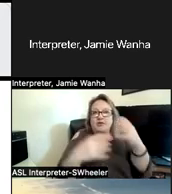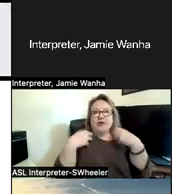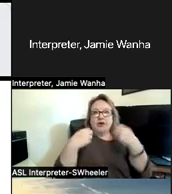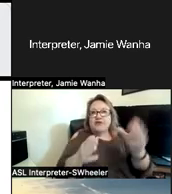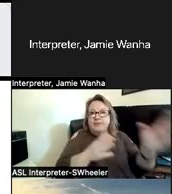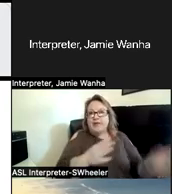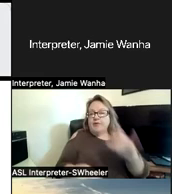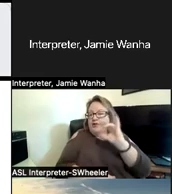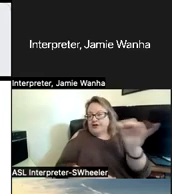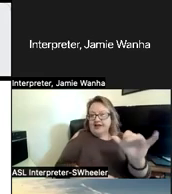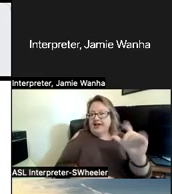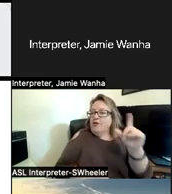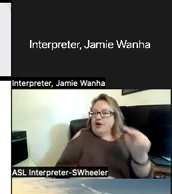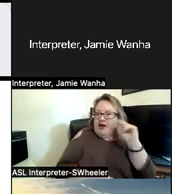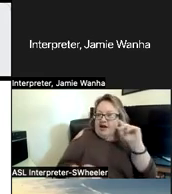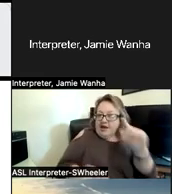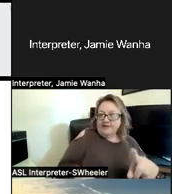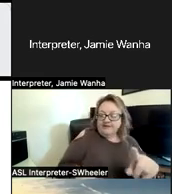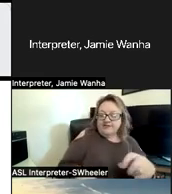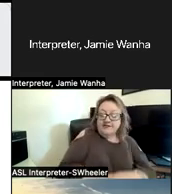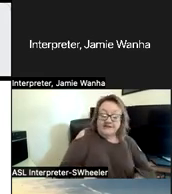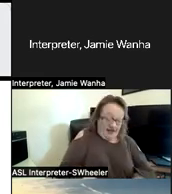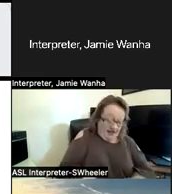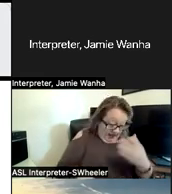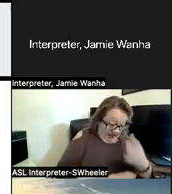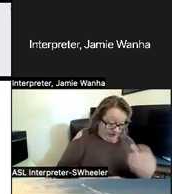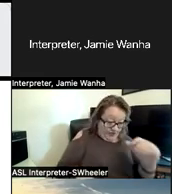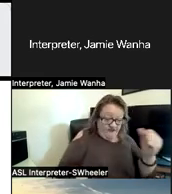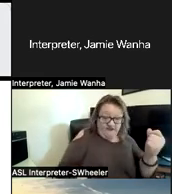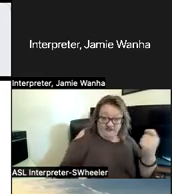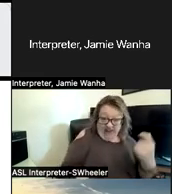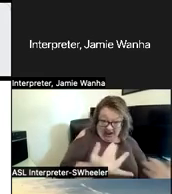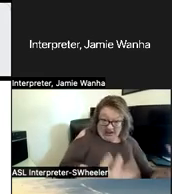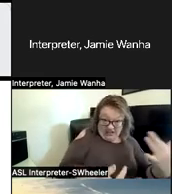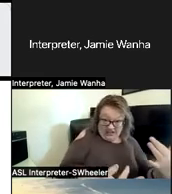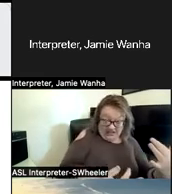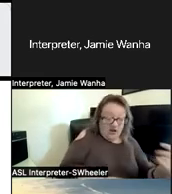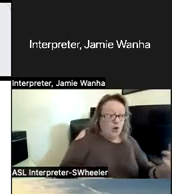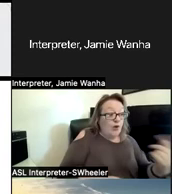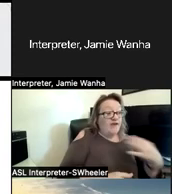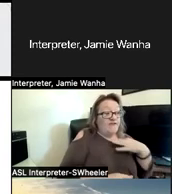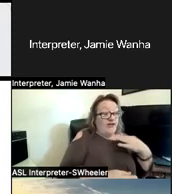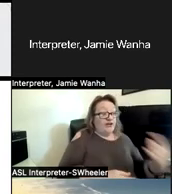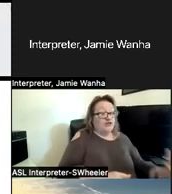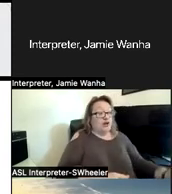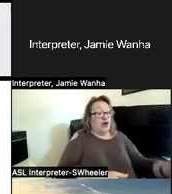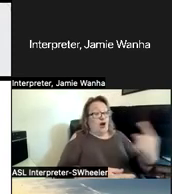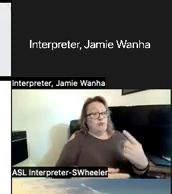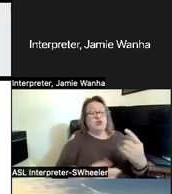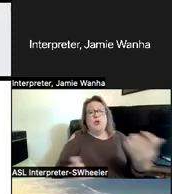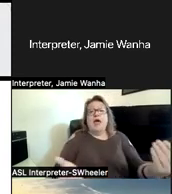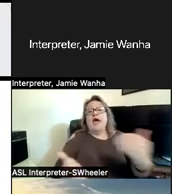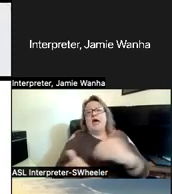like. And what happened after the 03 and the 07 fires, where we actually had volunteers come in from across the country to rebuild homes for people.